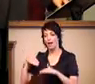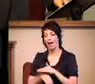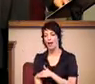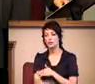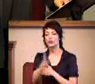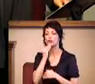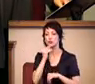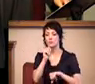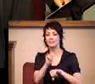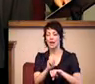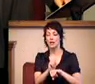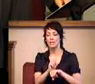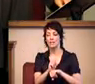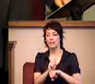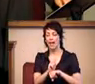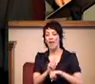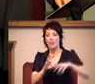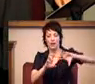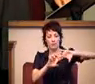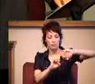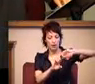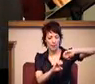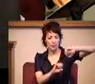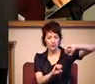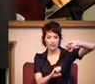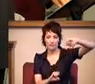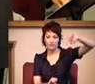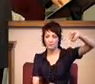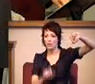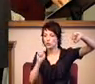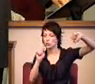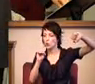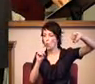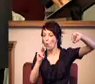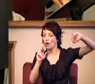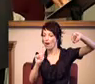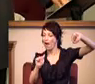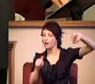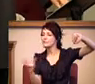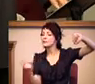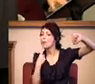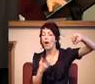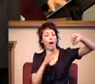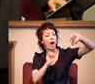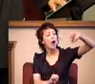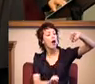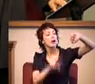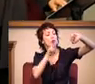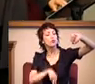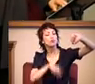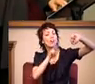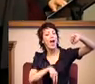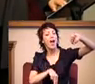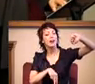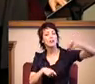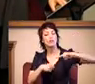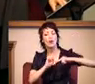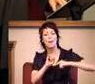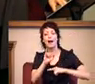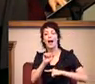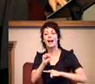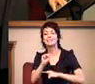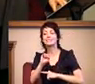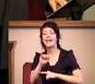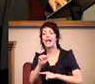Torah and he unrolled it. And what did he say? He read from Isaiah and